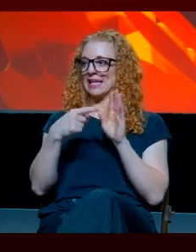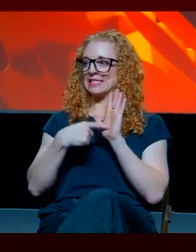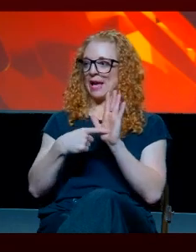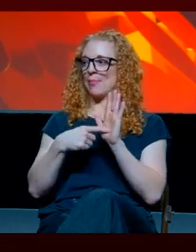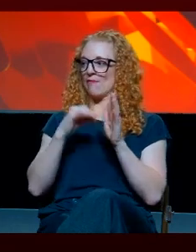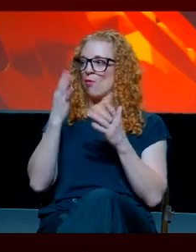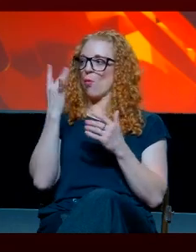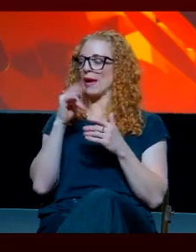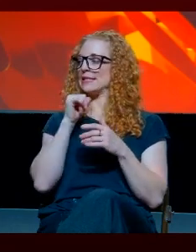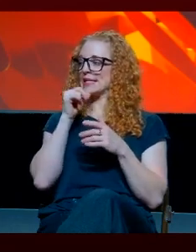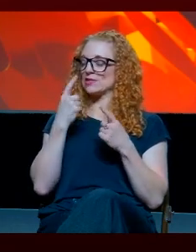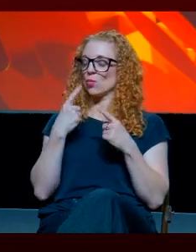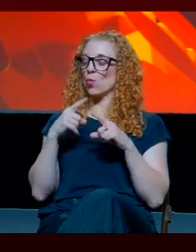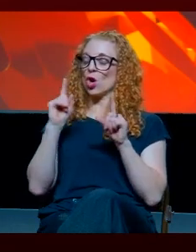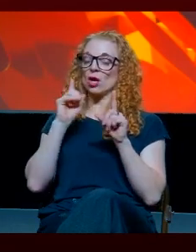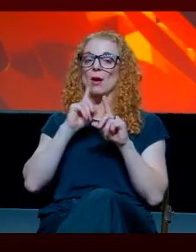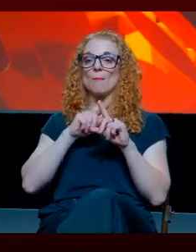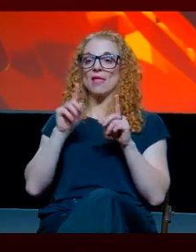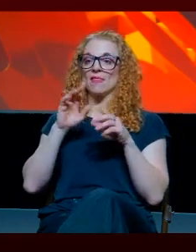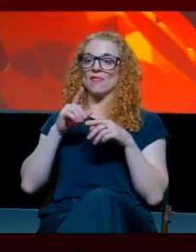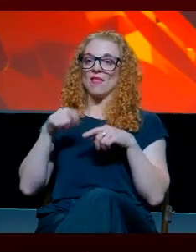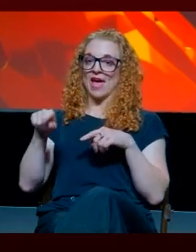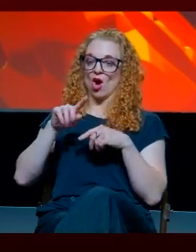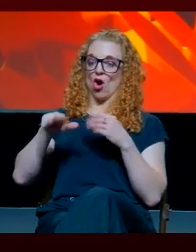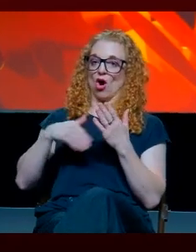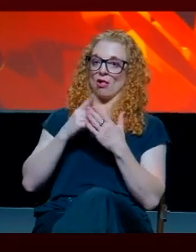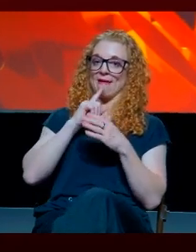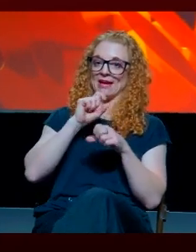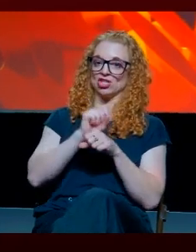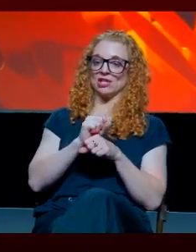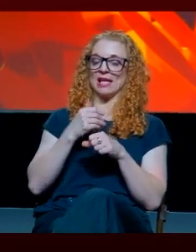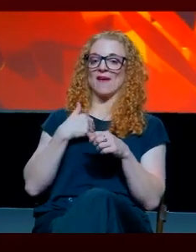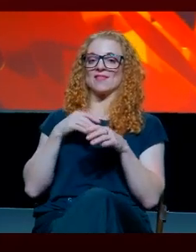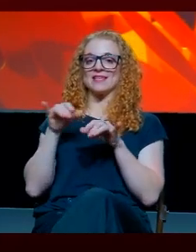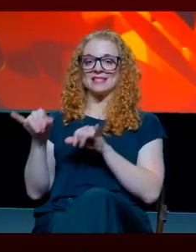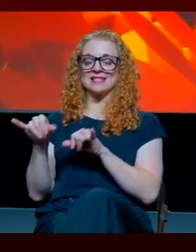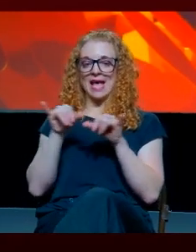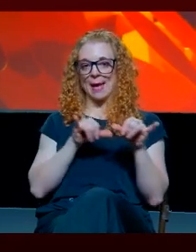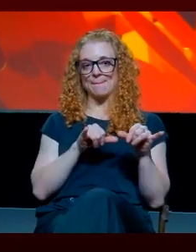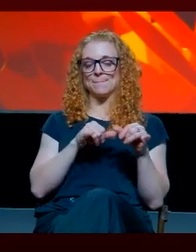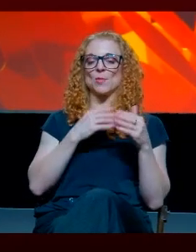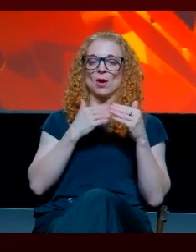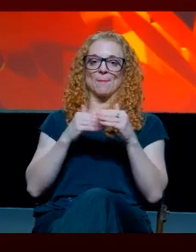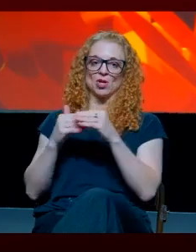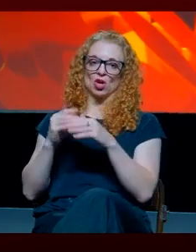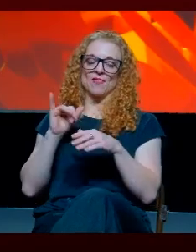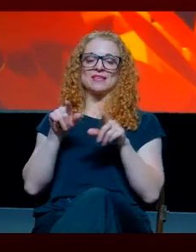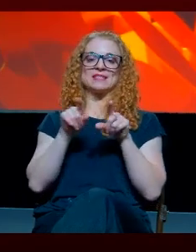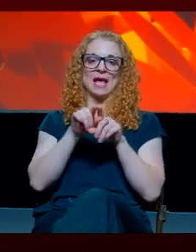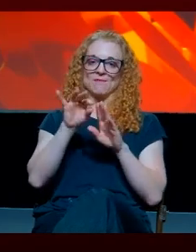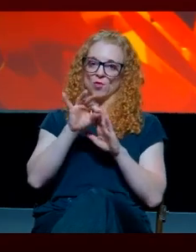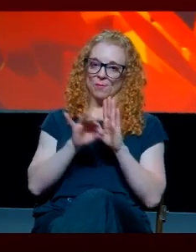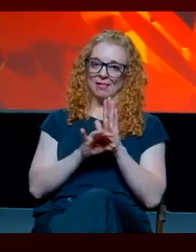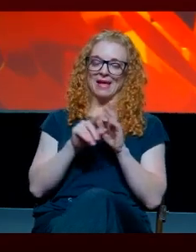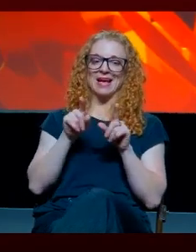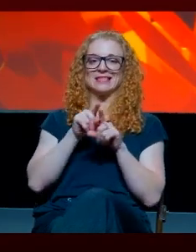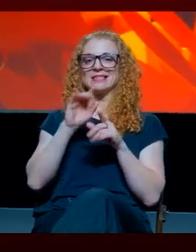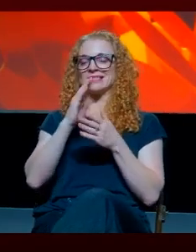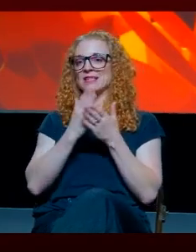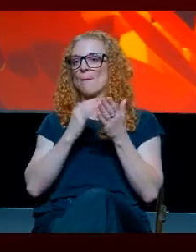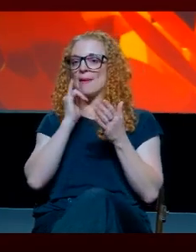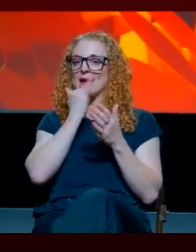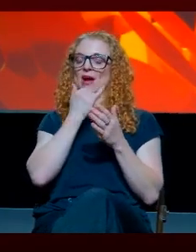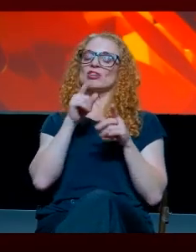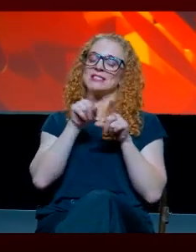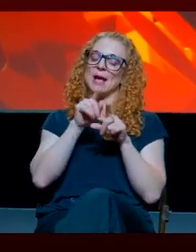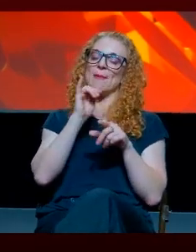of why it doesn't work, but they all actually get essentially the same parameter, the same formula as some error rate to the